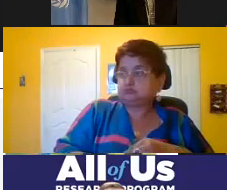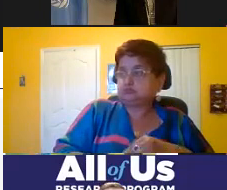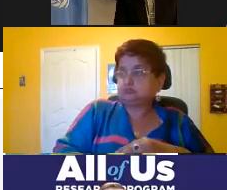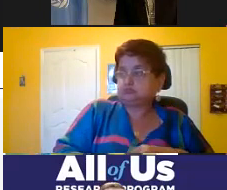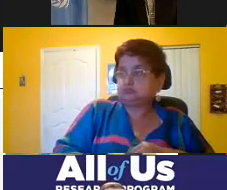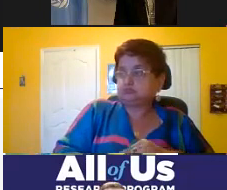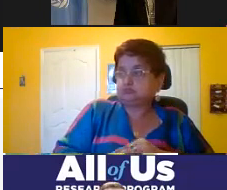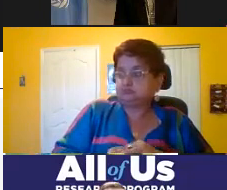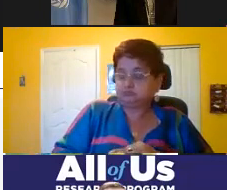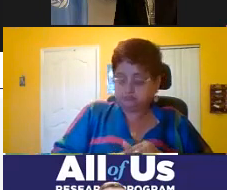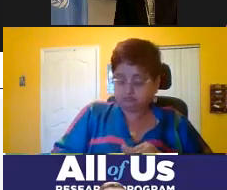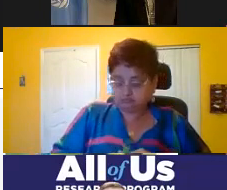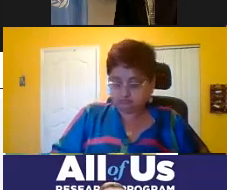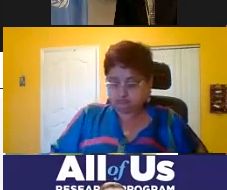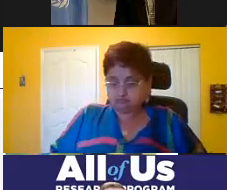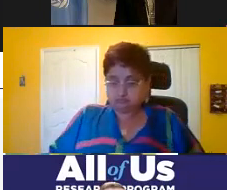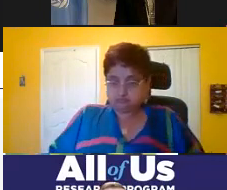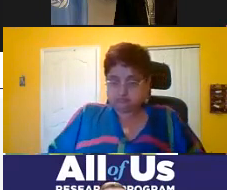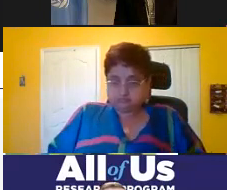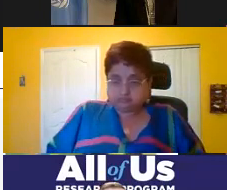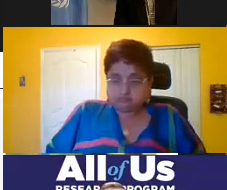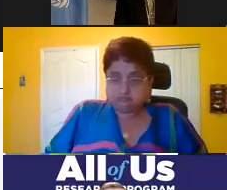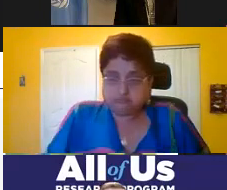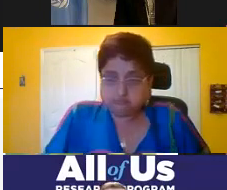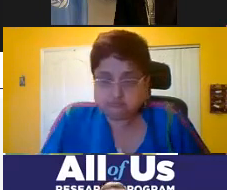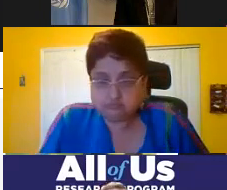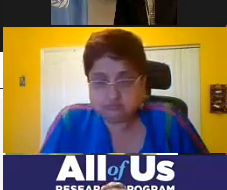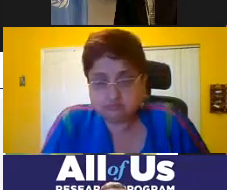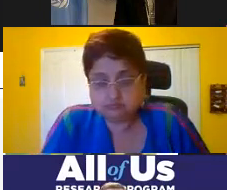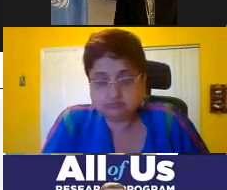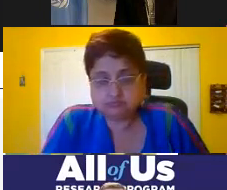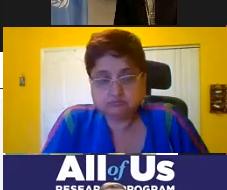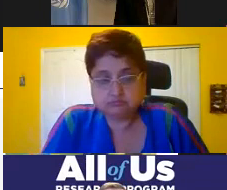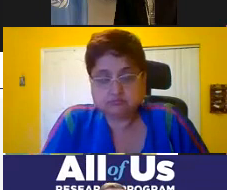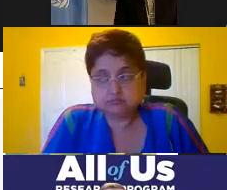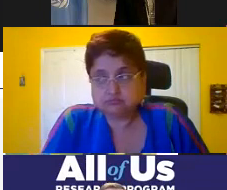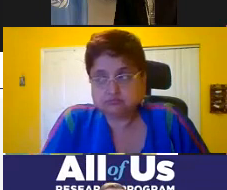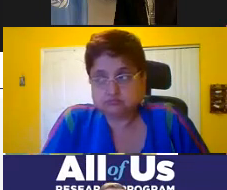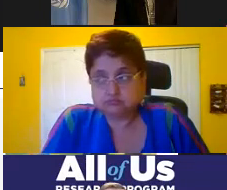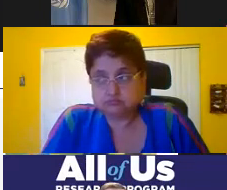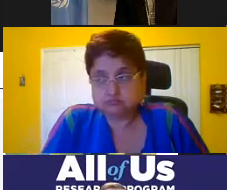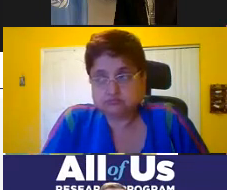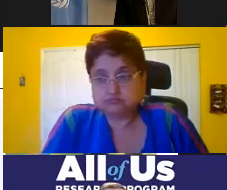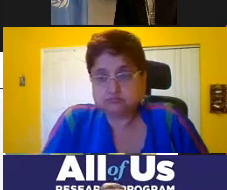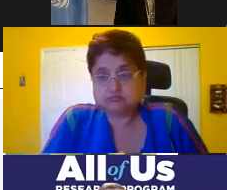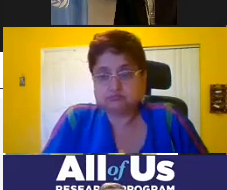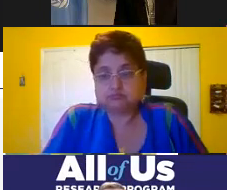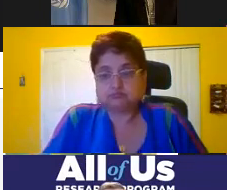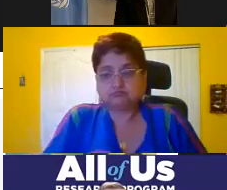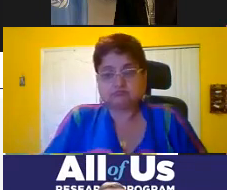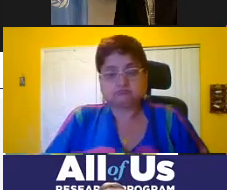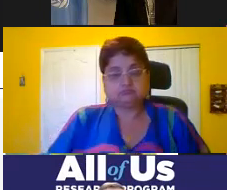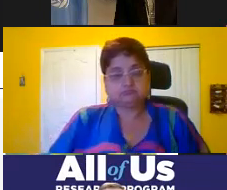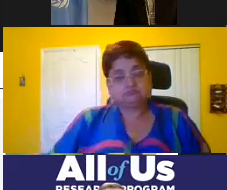shows when I was exhibiting at one of the disability conferences. I believe this was at the conference for April, which is the